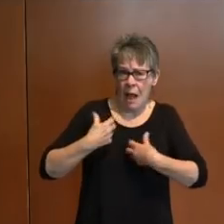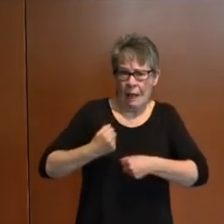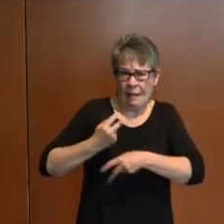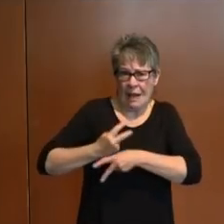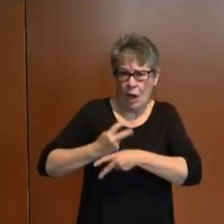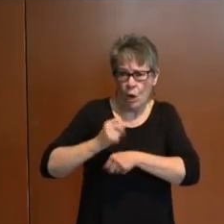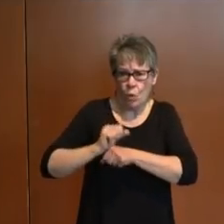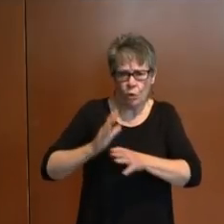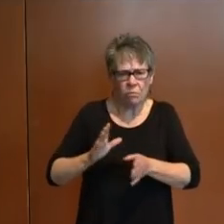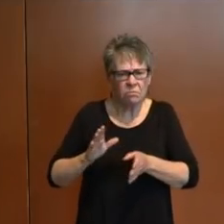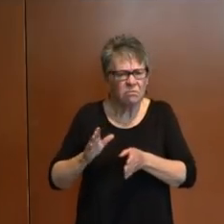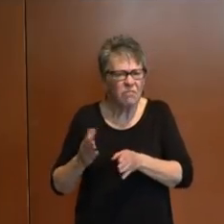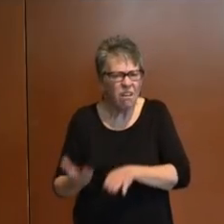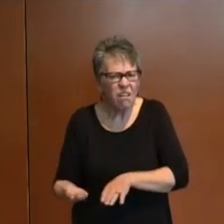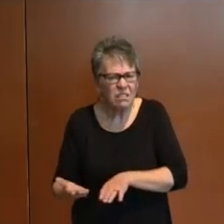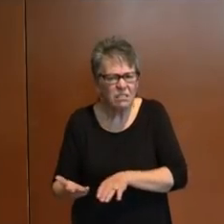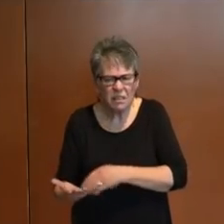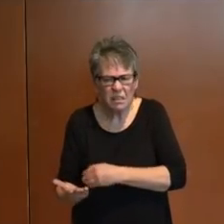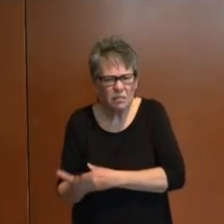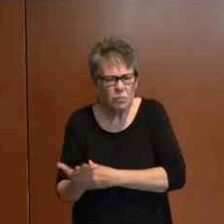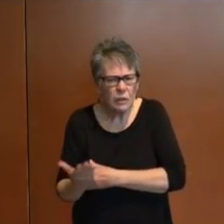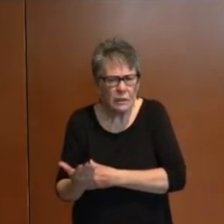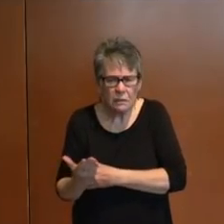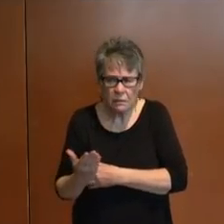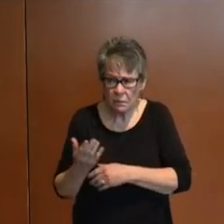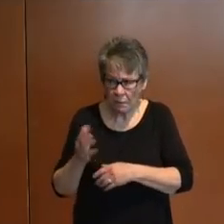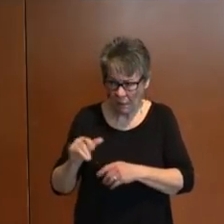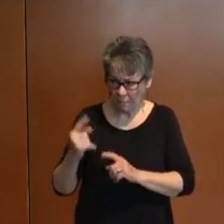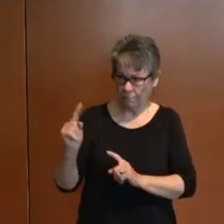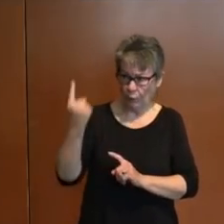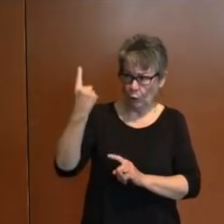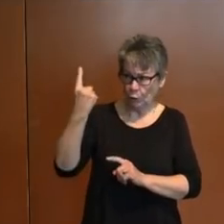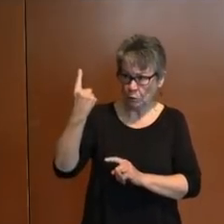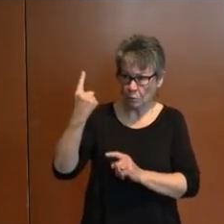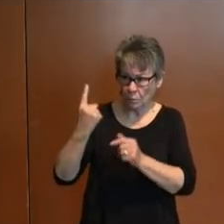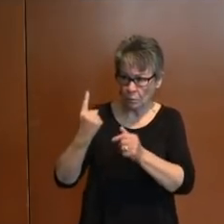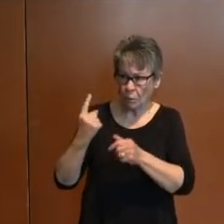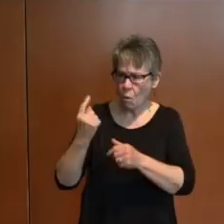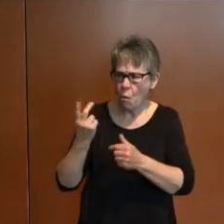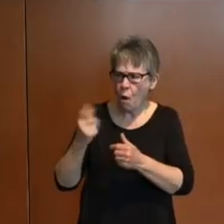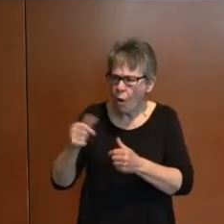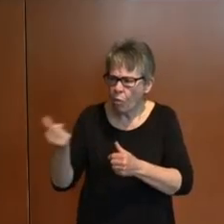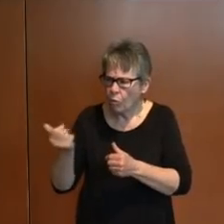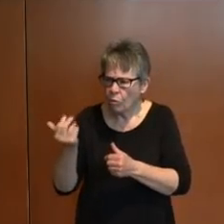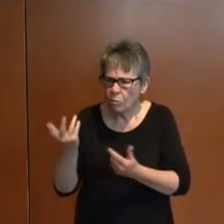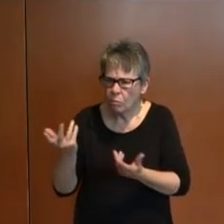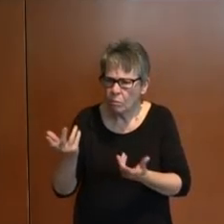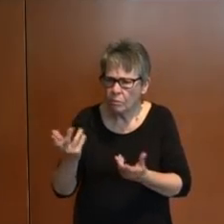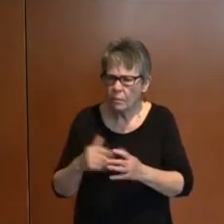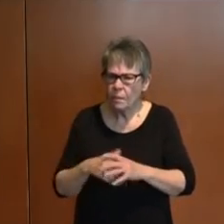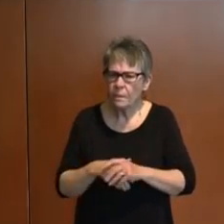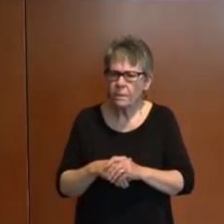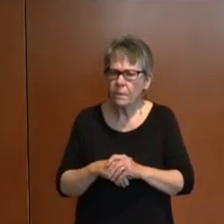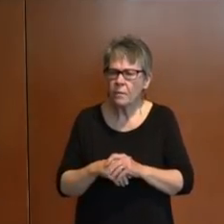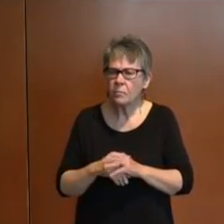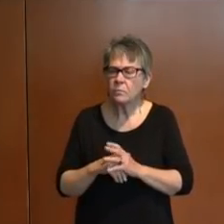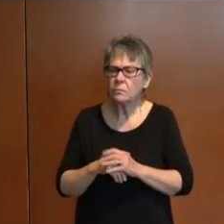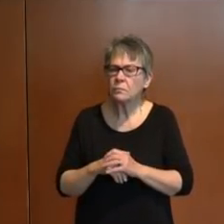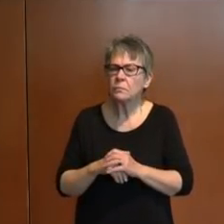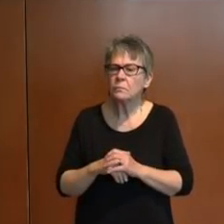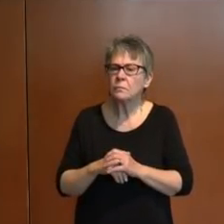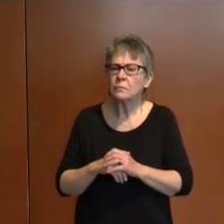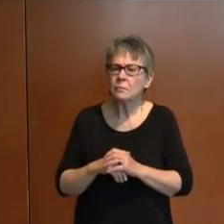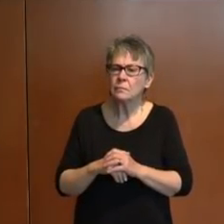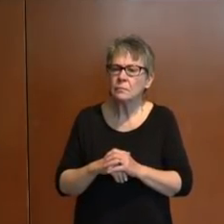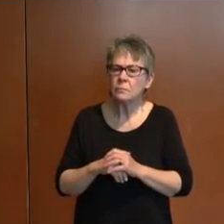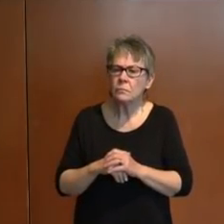real quick, Colonel, have there been any first responder deaths from the coronavirus that we know of? The answer to that is no, right? The